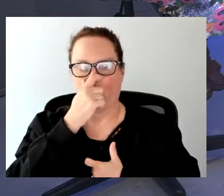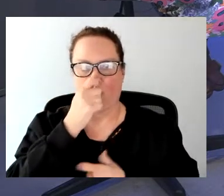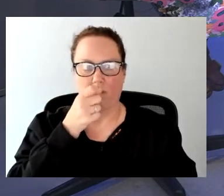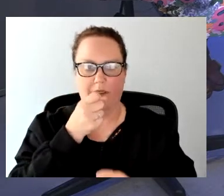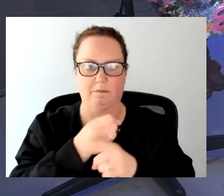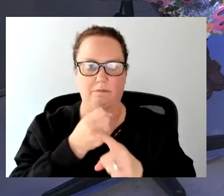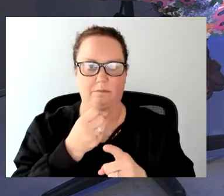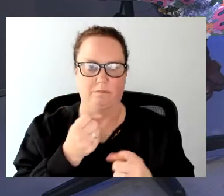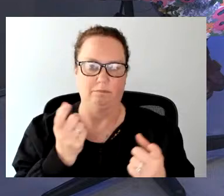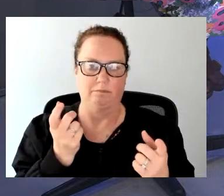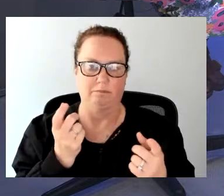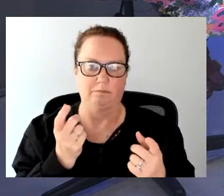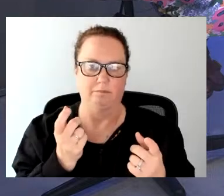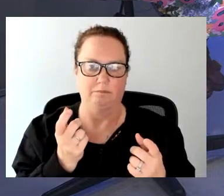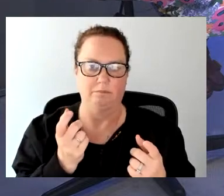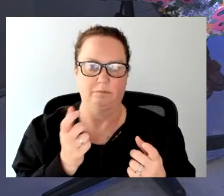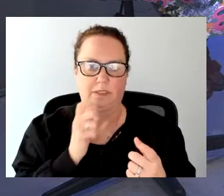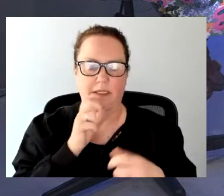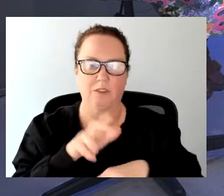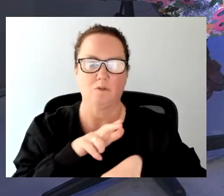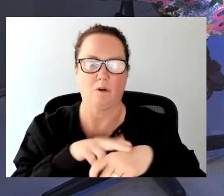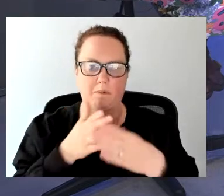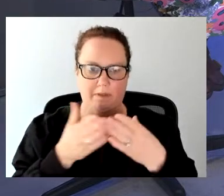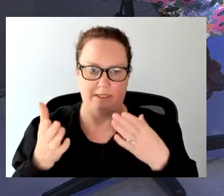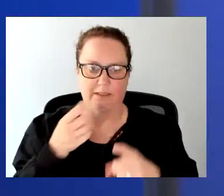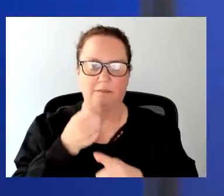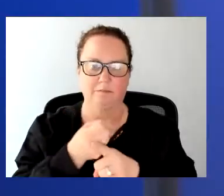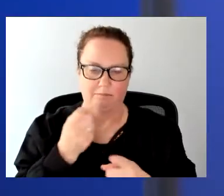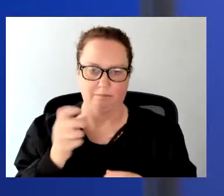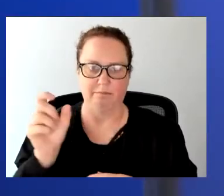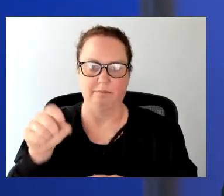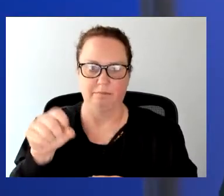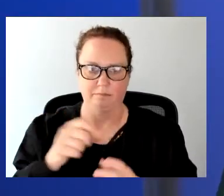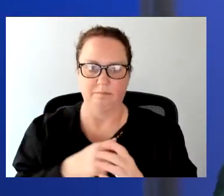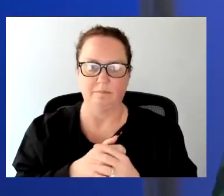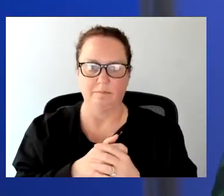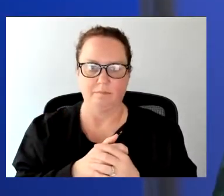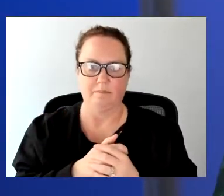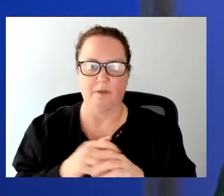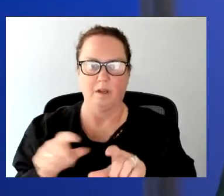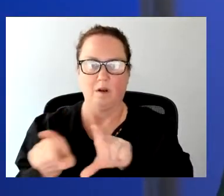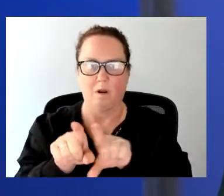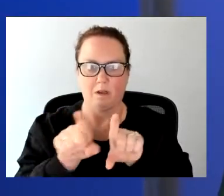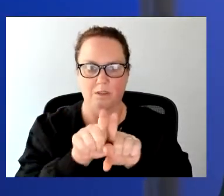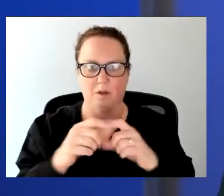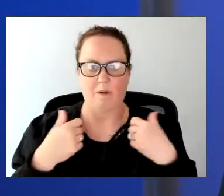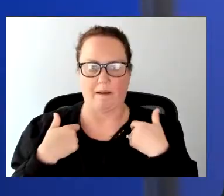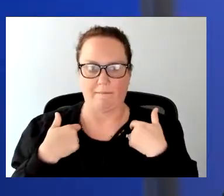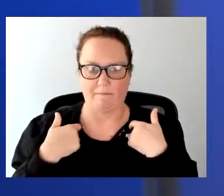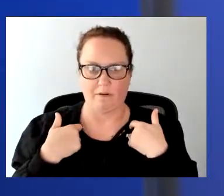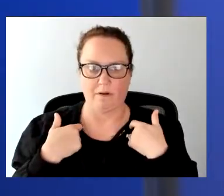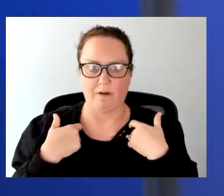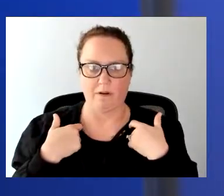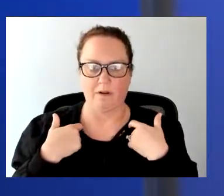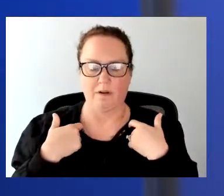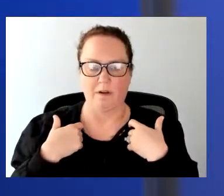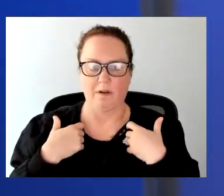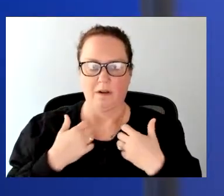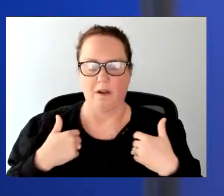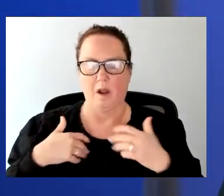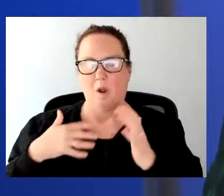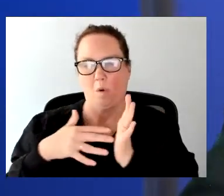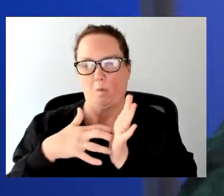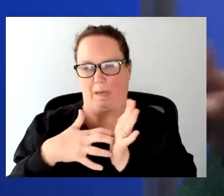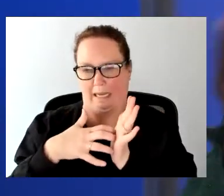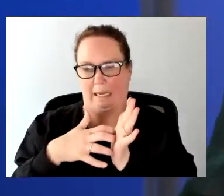not, it's just normal things. Yes, because absolutely, we also have a compromised immune system. So as a